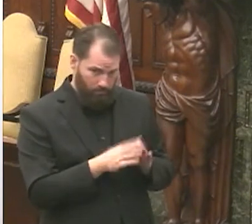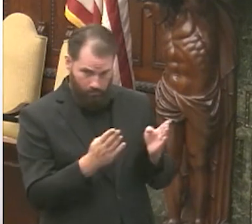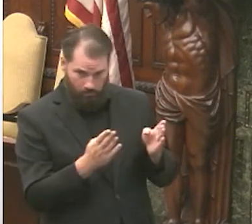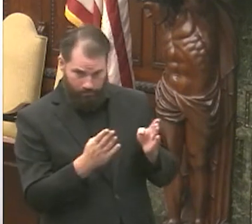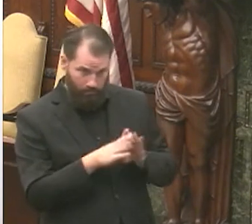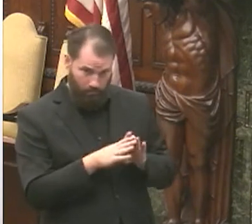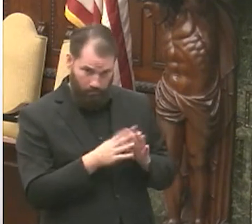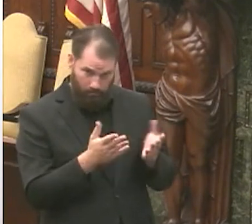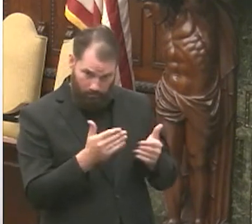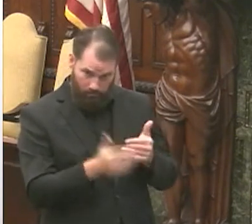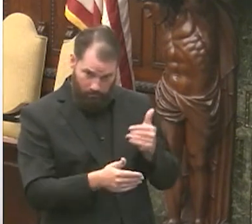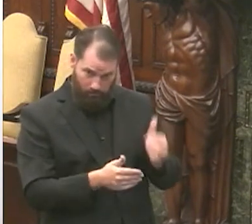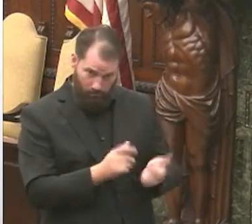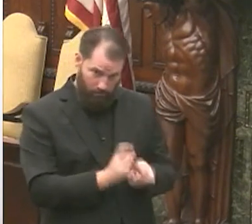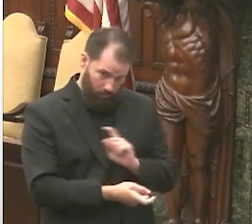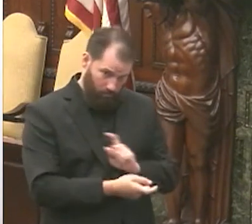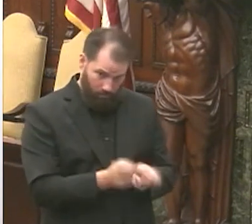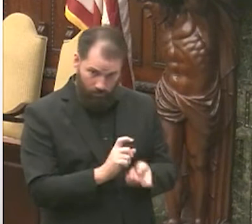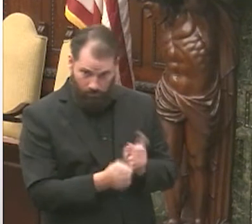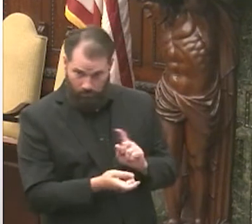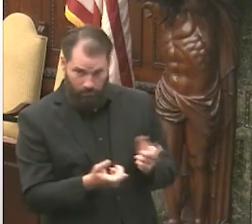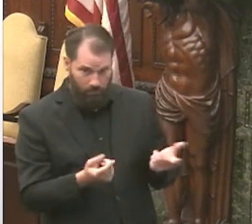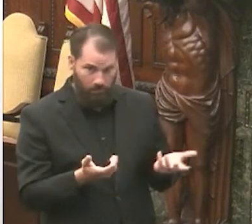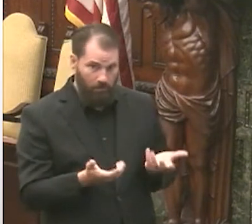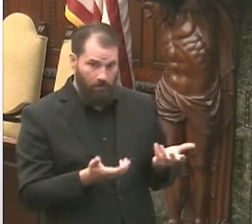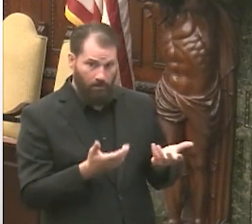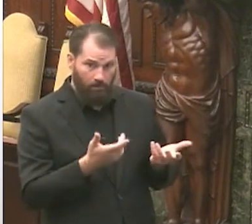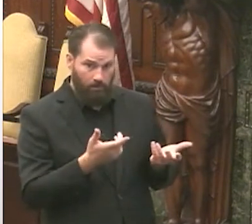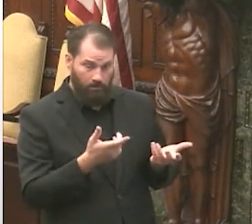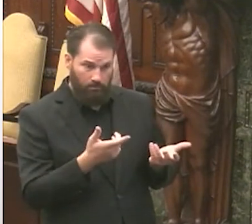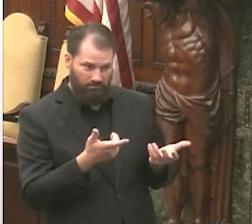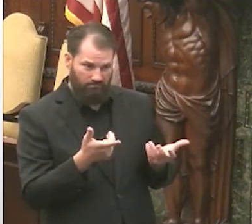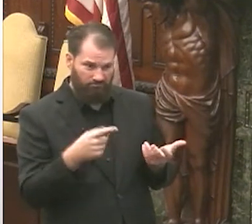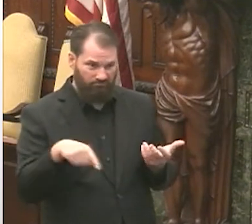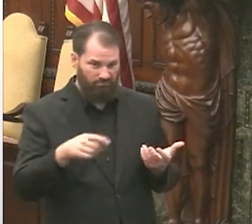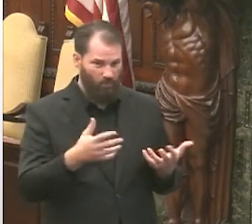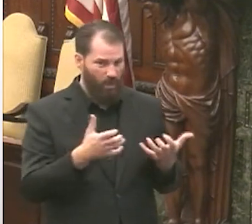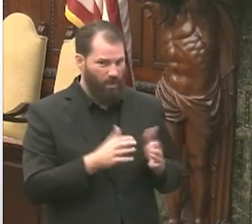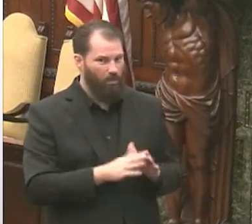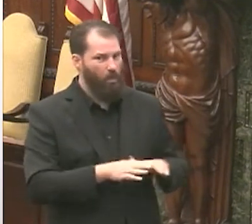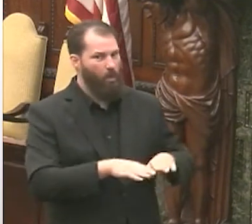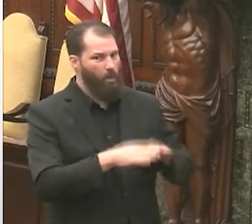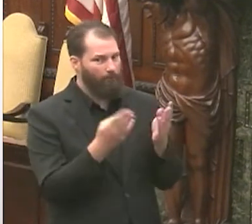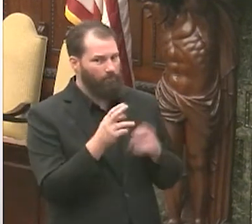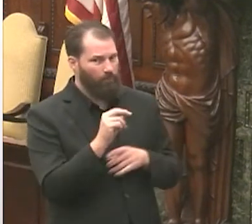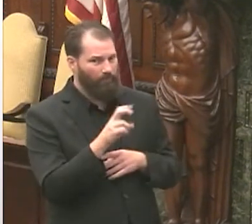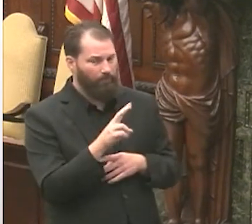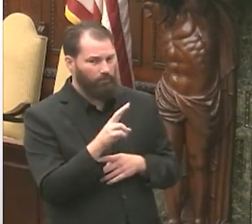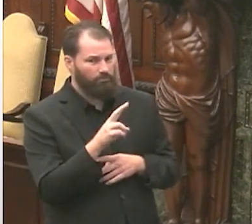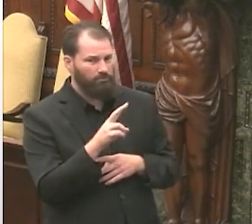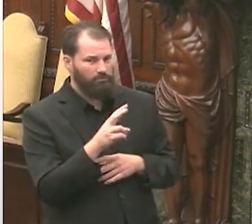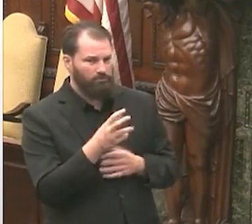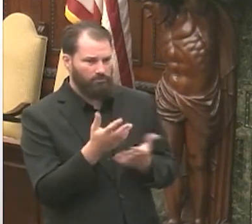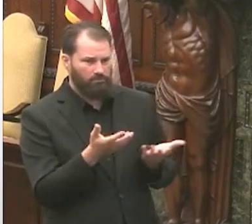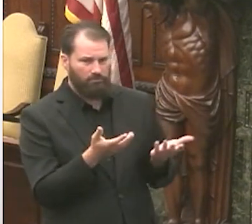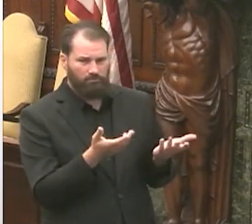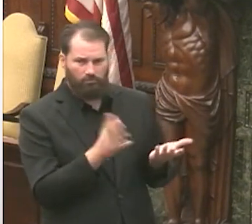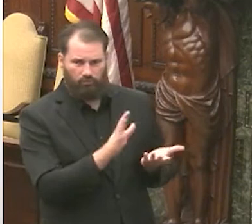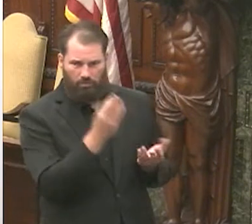class, in-class instruction in November. Right. What are your thoughts about that? And where are you in